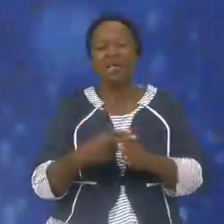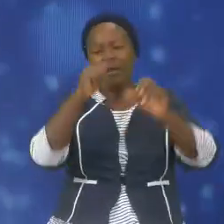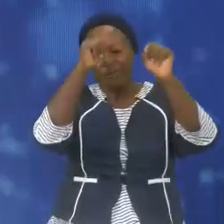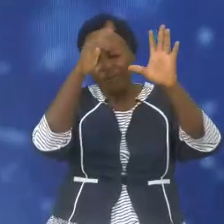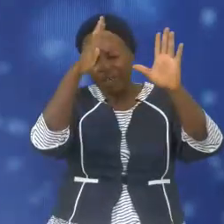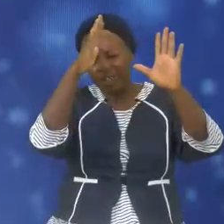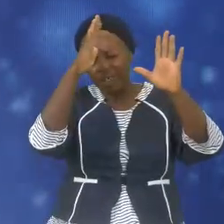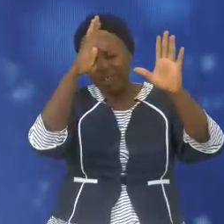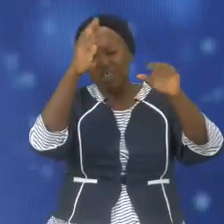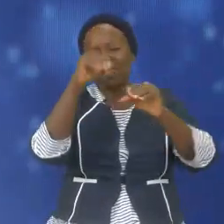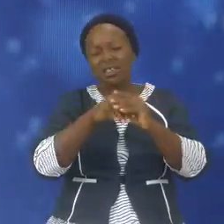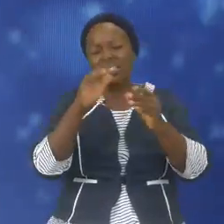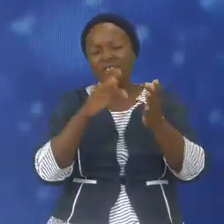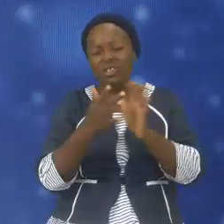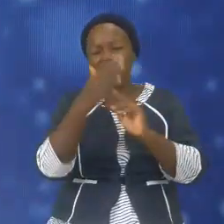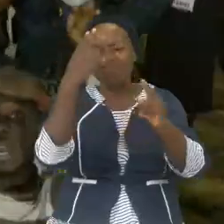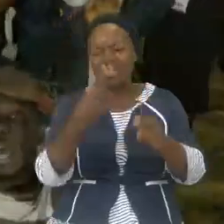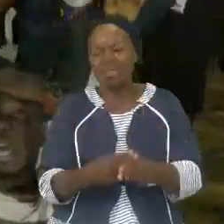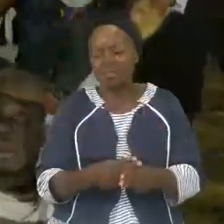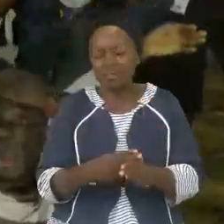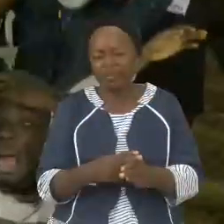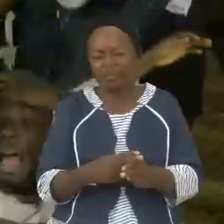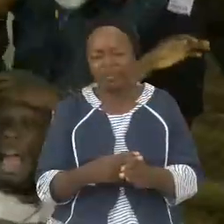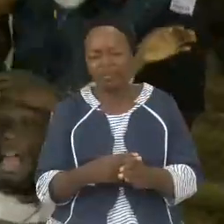Father, in Jesus' name,